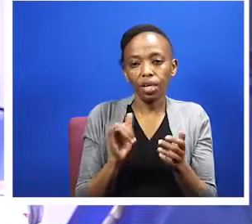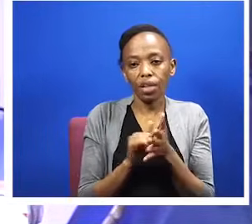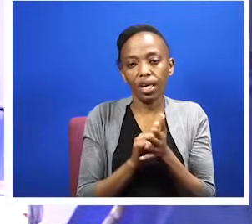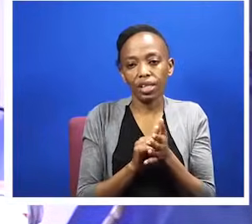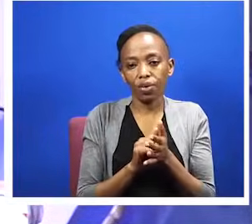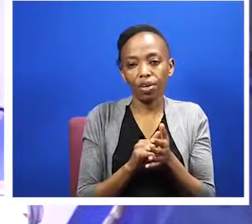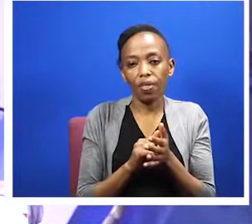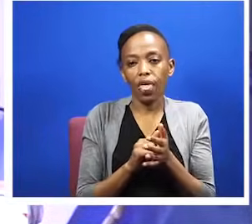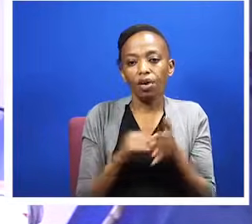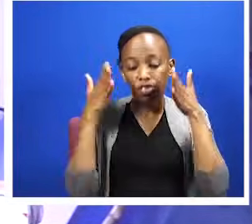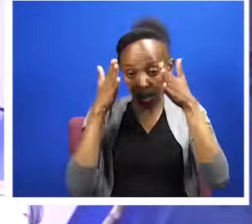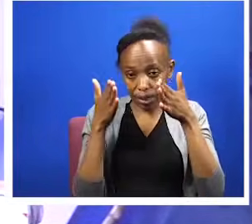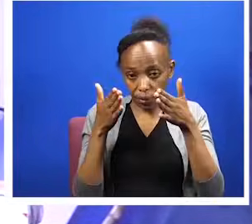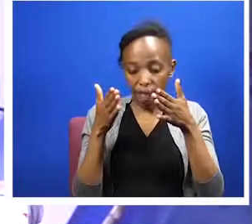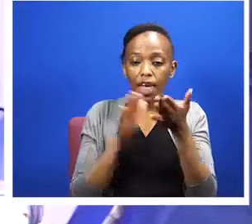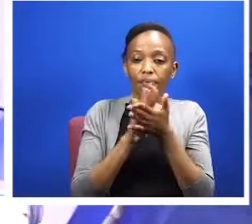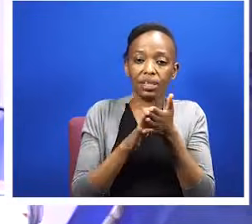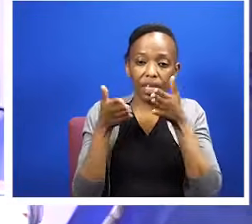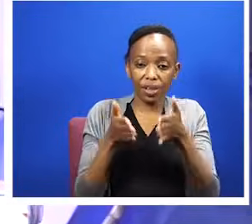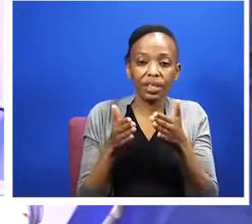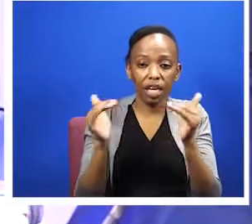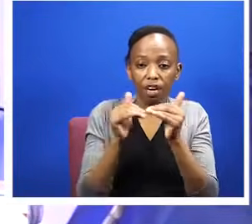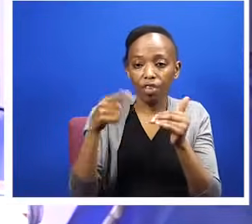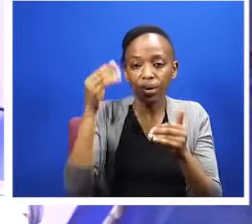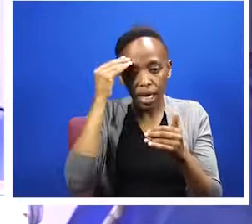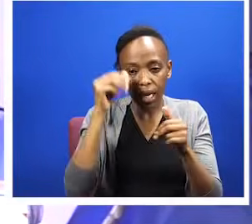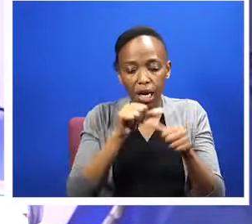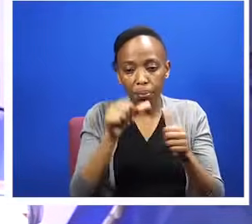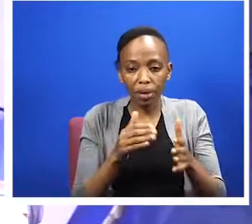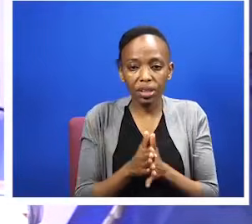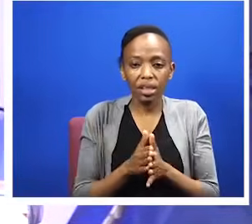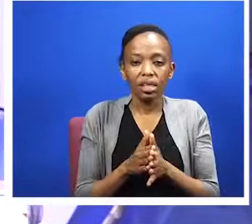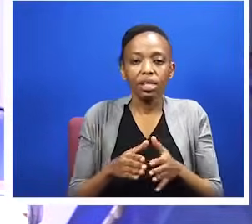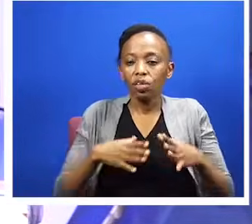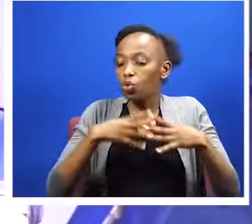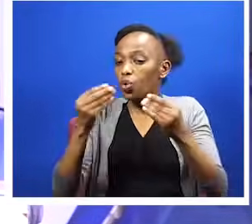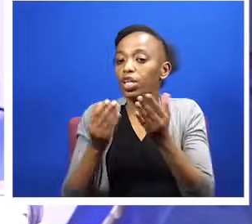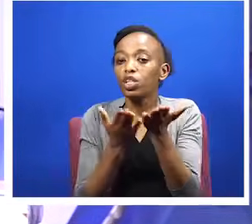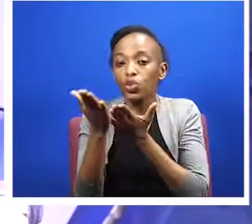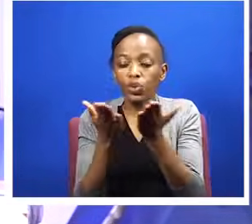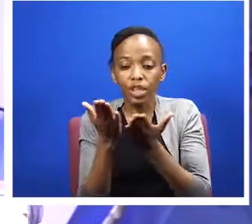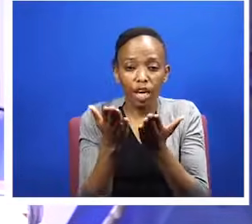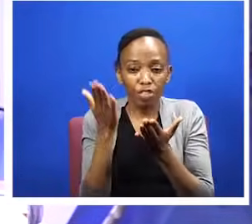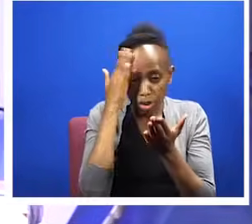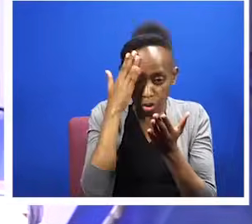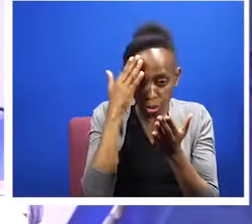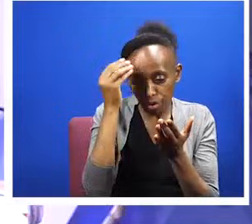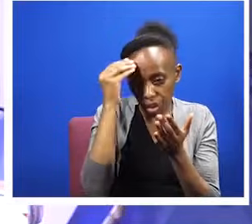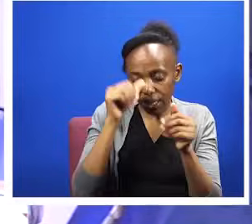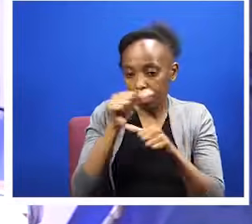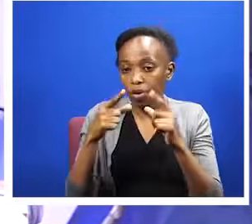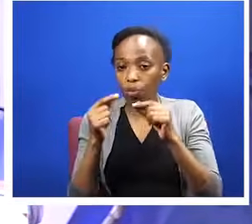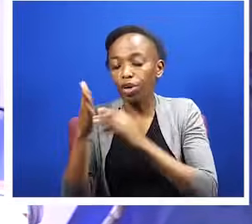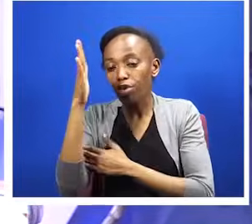our focus on this stage. And basically, this is the stage where we learn about going out there to serve. You know, you've learned about the word of